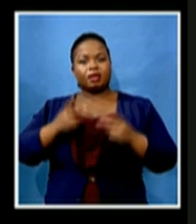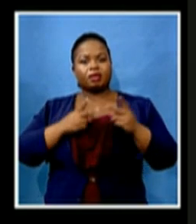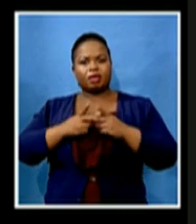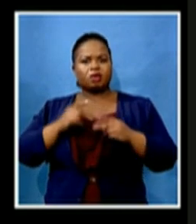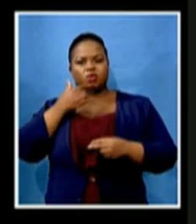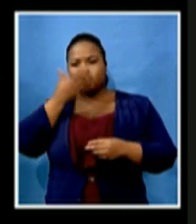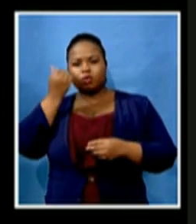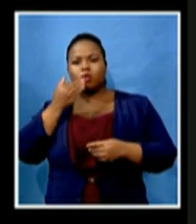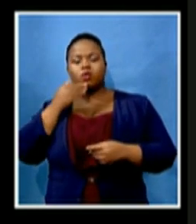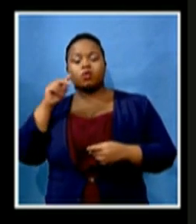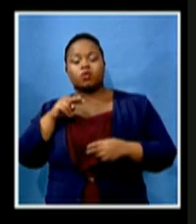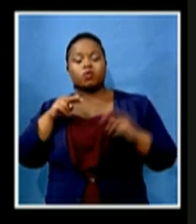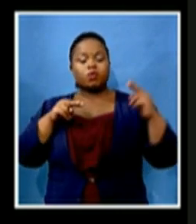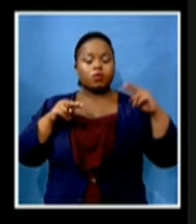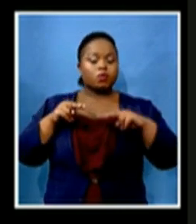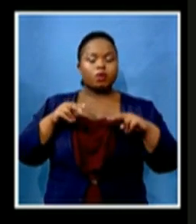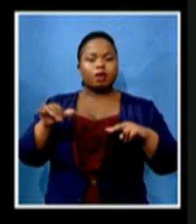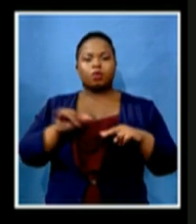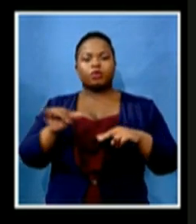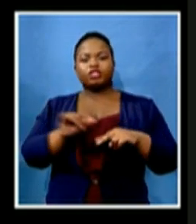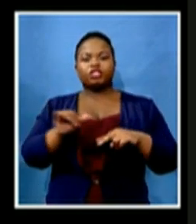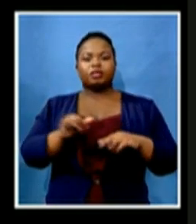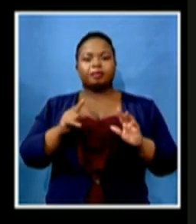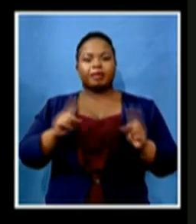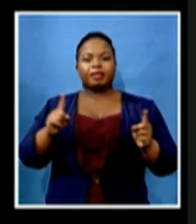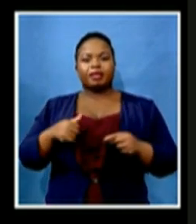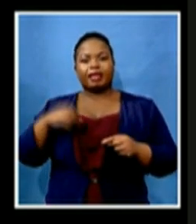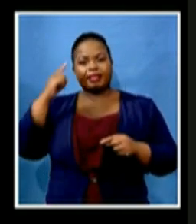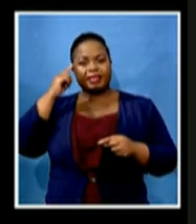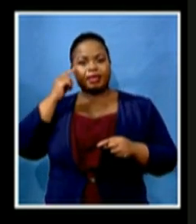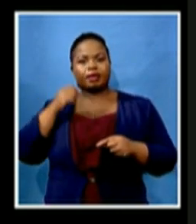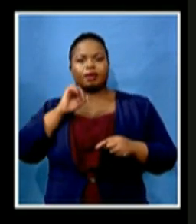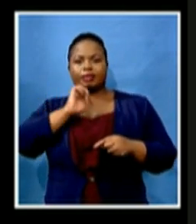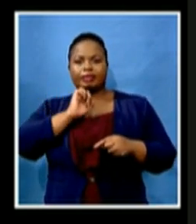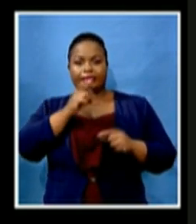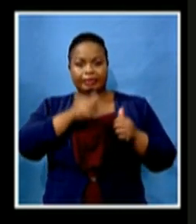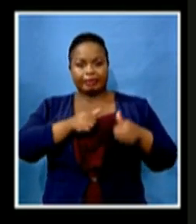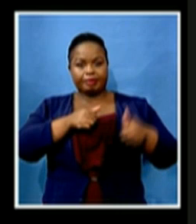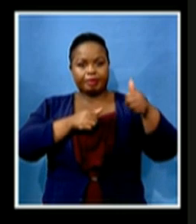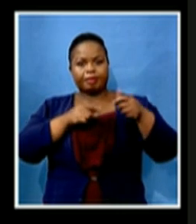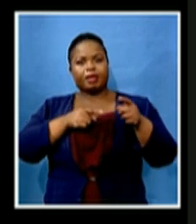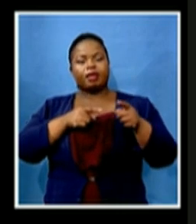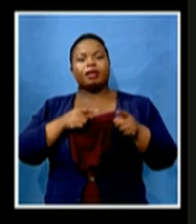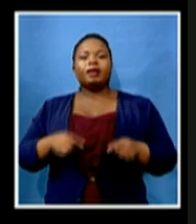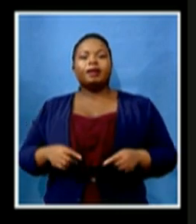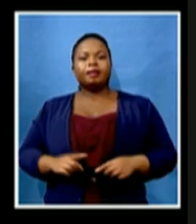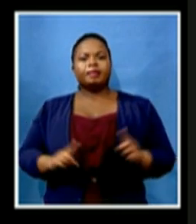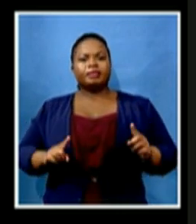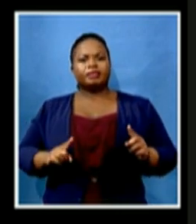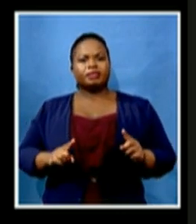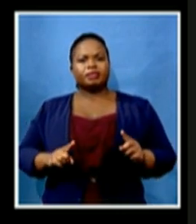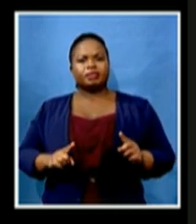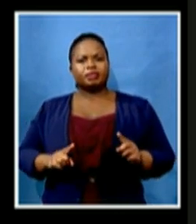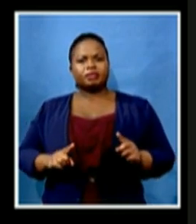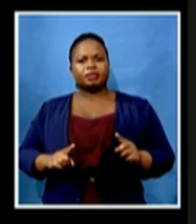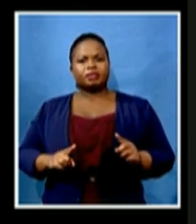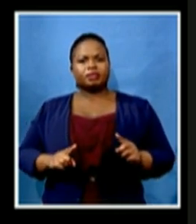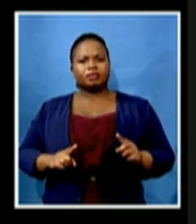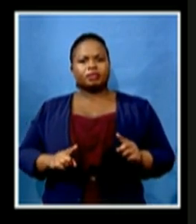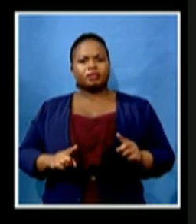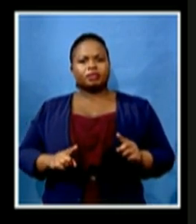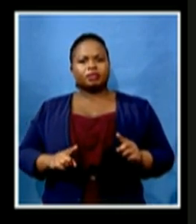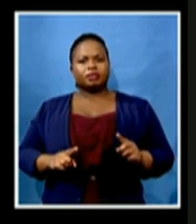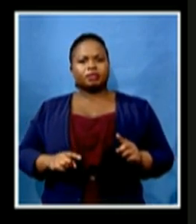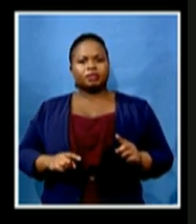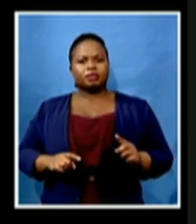we're probably the spies. But the points you raise are on the button. The problem